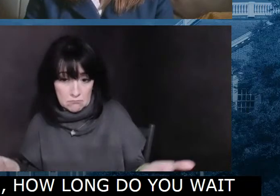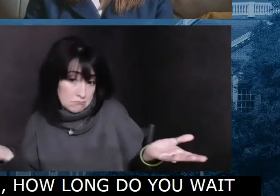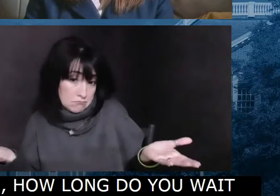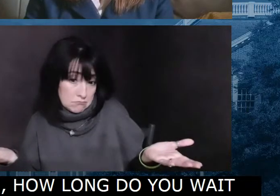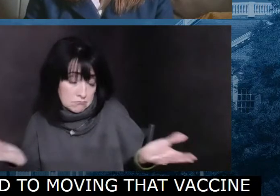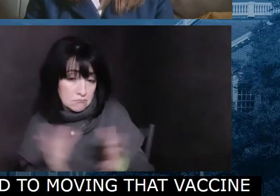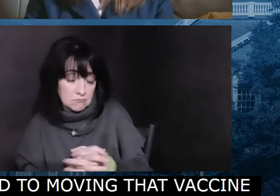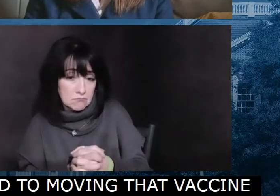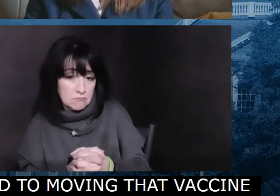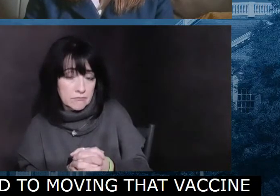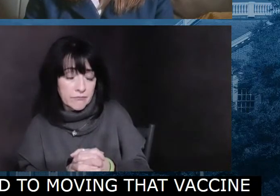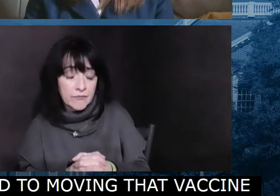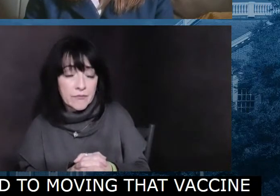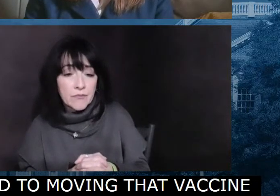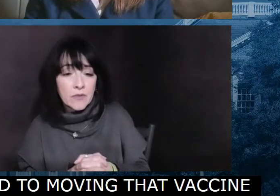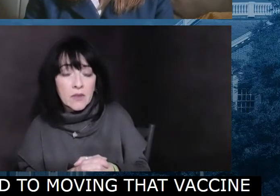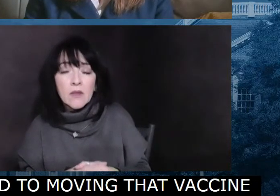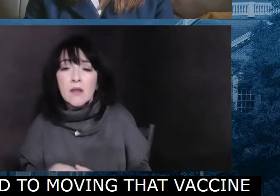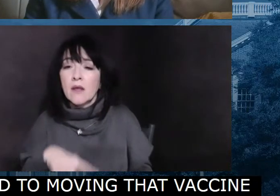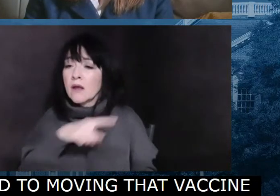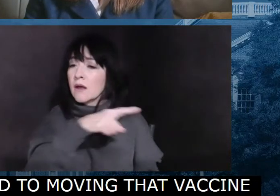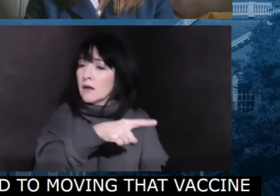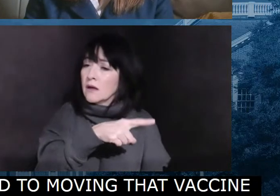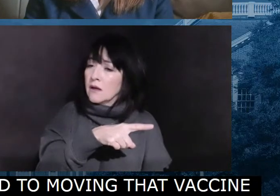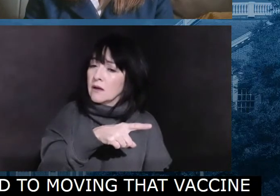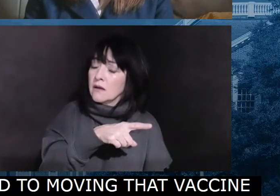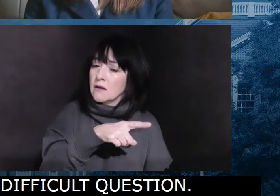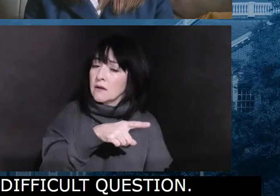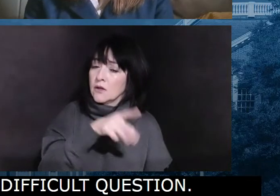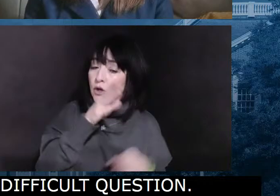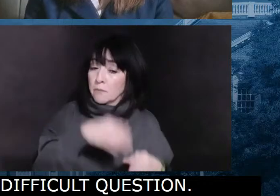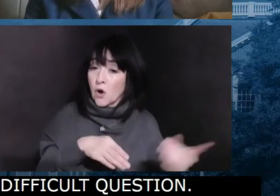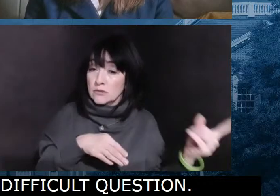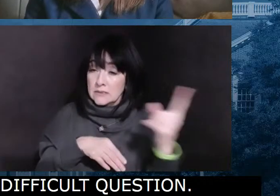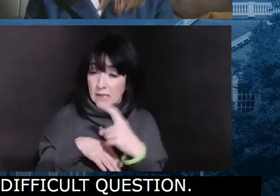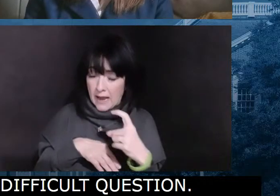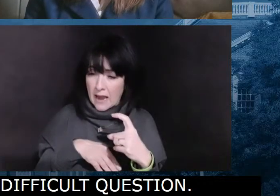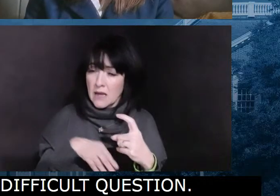in terms of the Johnson & Johnson vaccine, if and when that